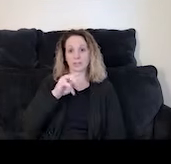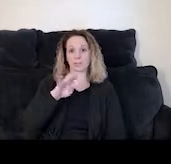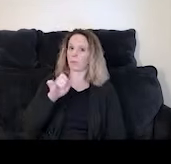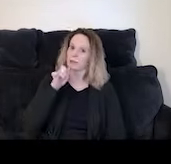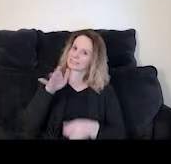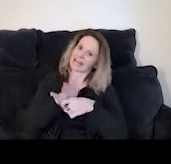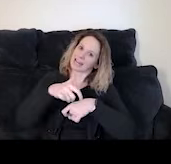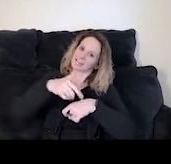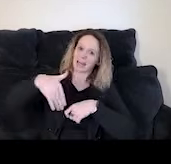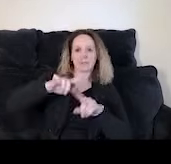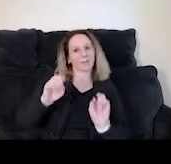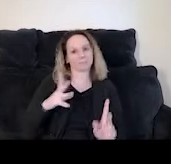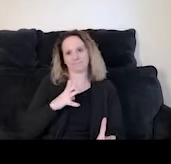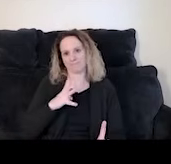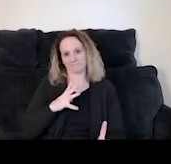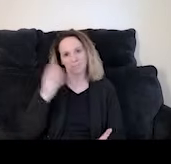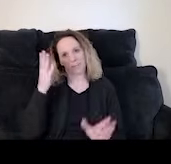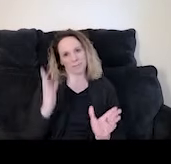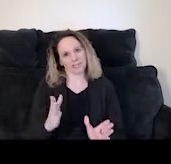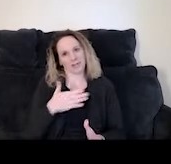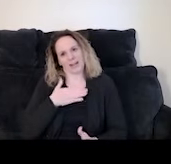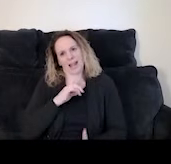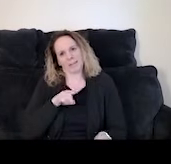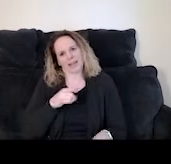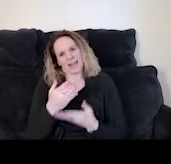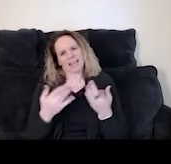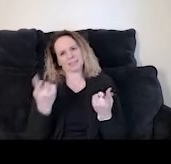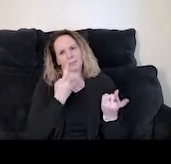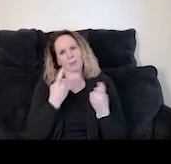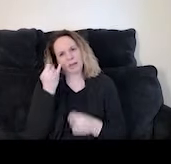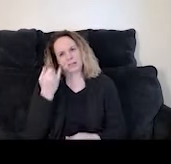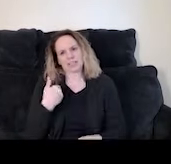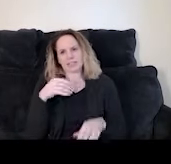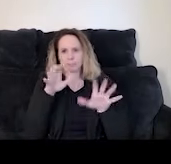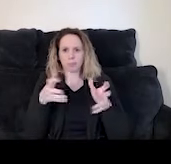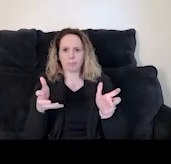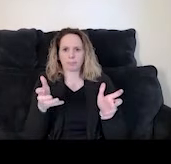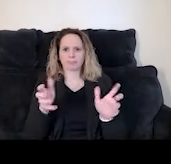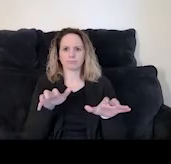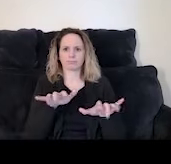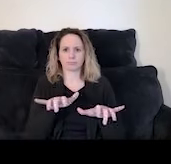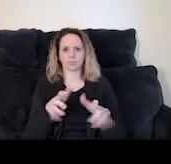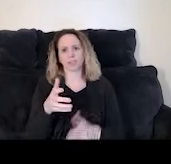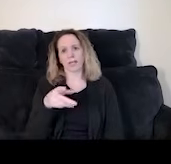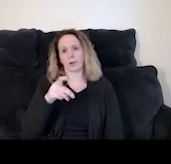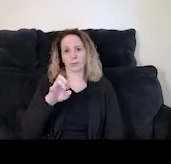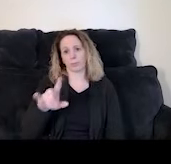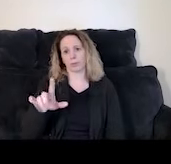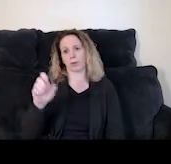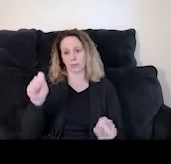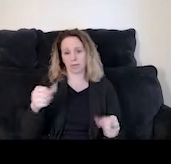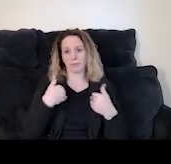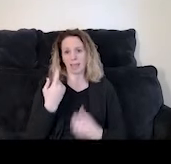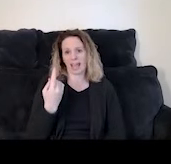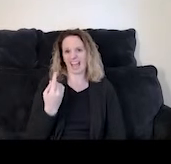but I'm sure the presenters would be happy to answer some more questions if you want to put them in the portal. We have,